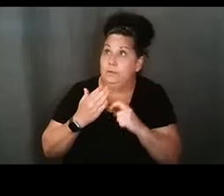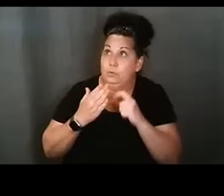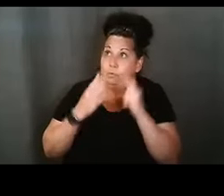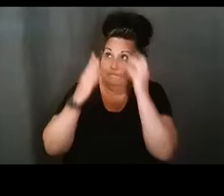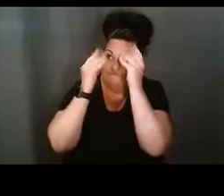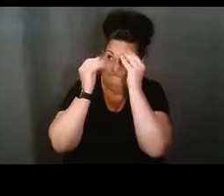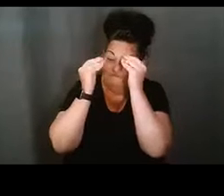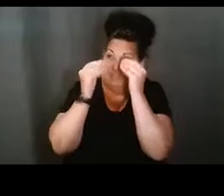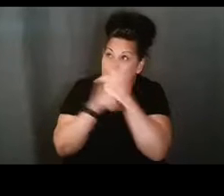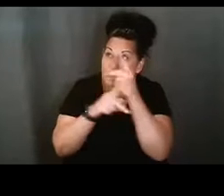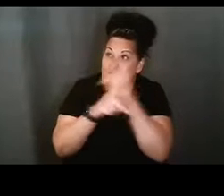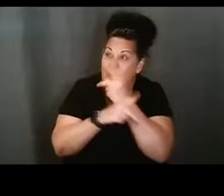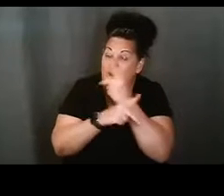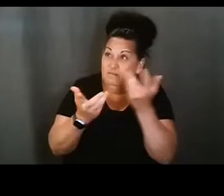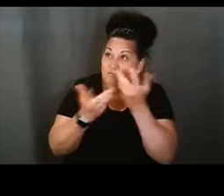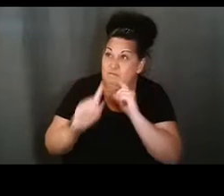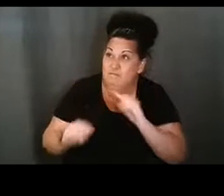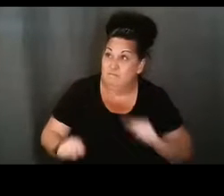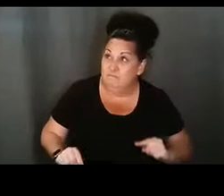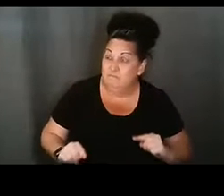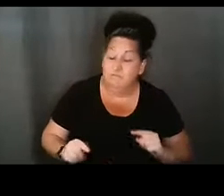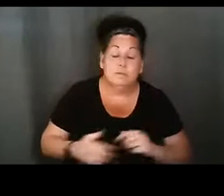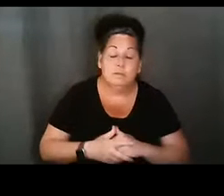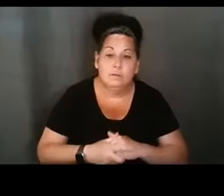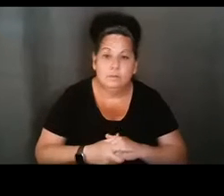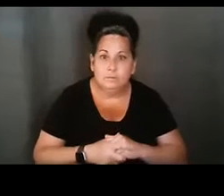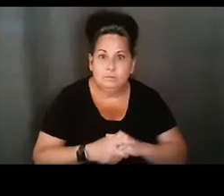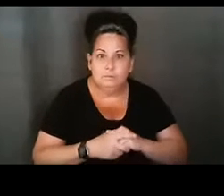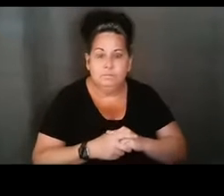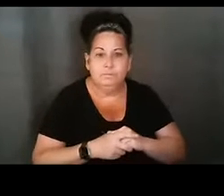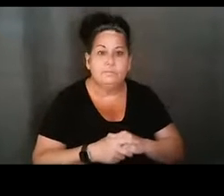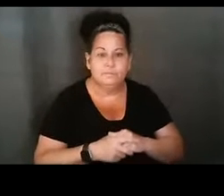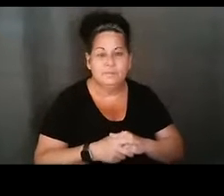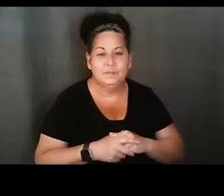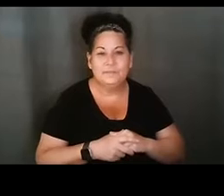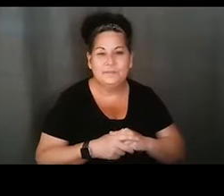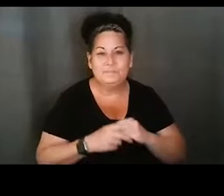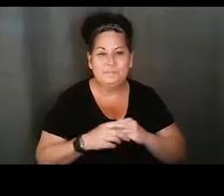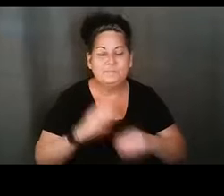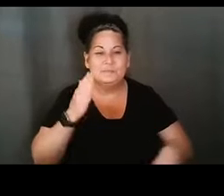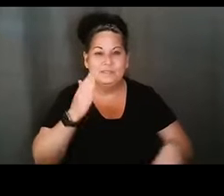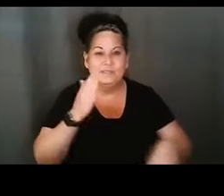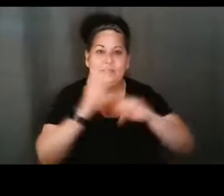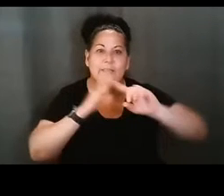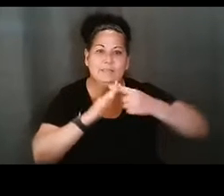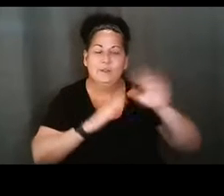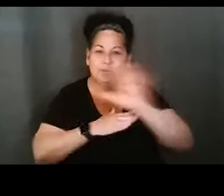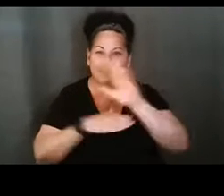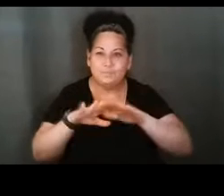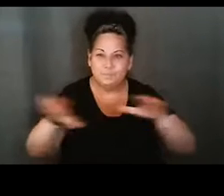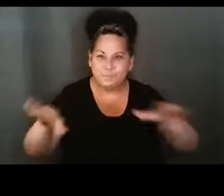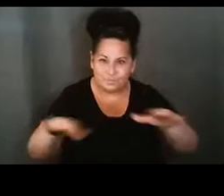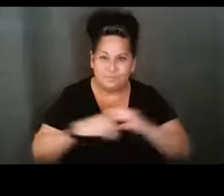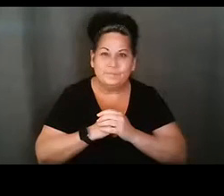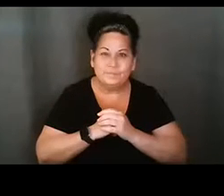what? Completely phase out, but we don't think that they will. I've never seen it happen that way. But if you stay constant and stay the